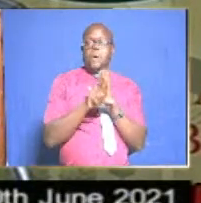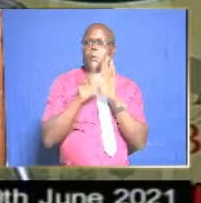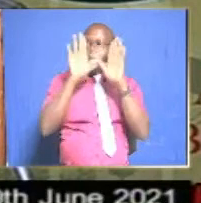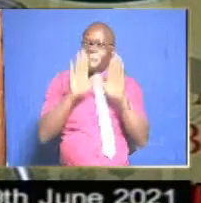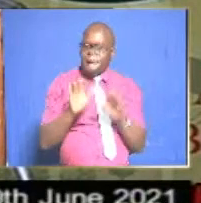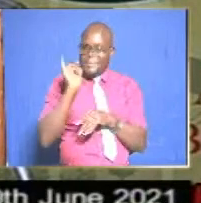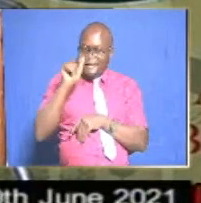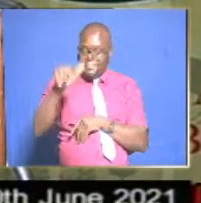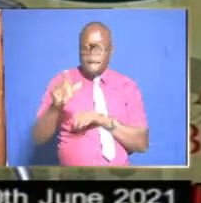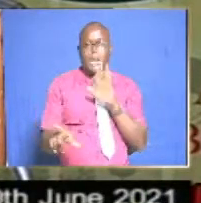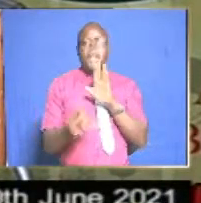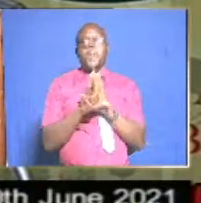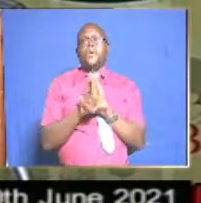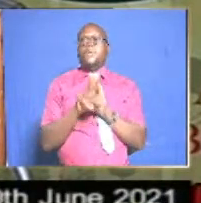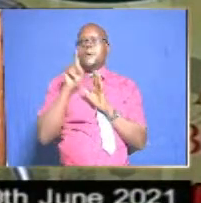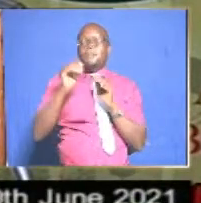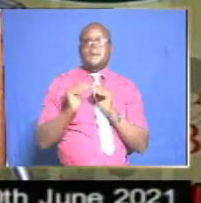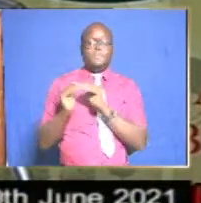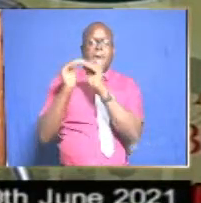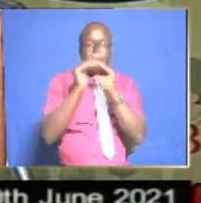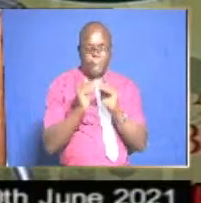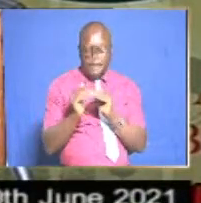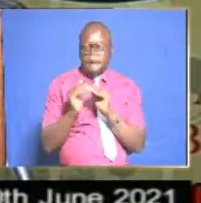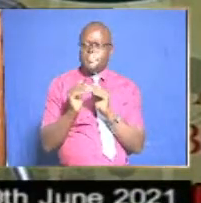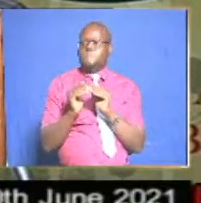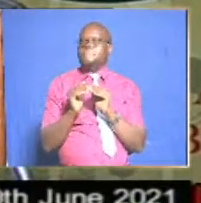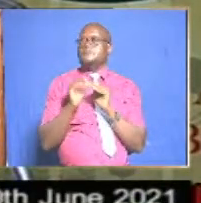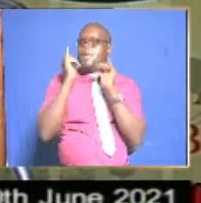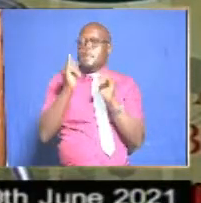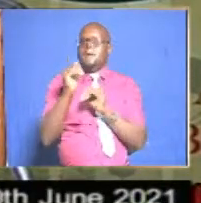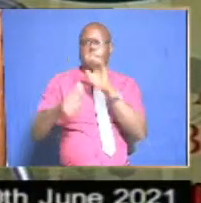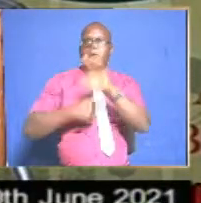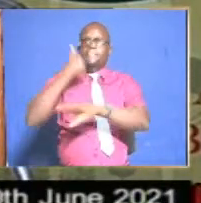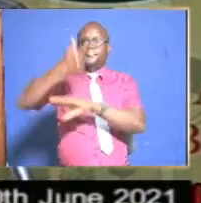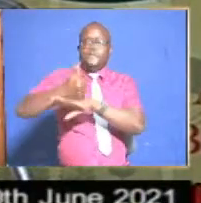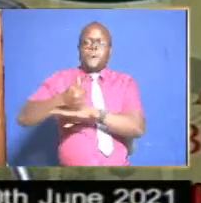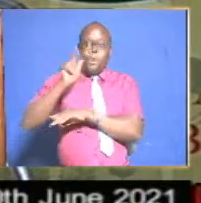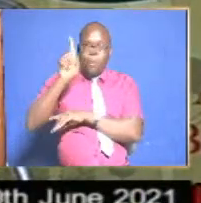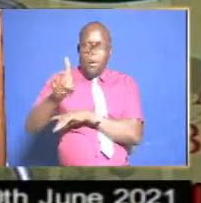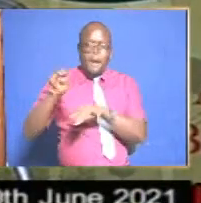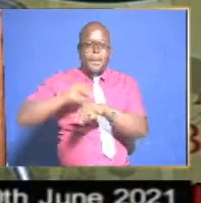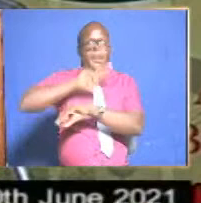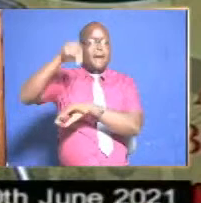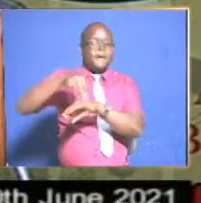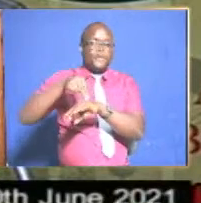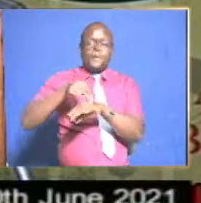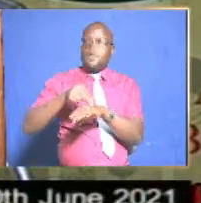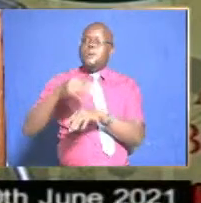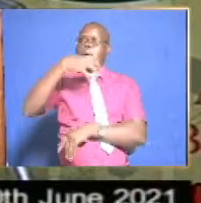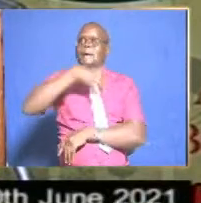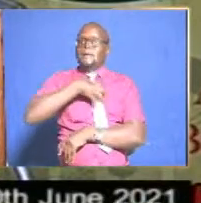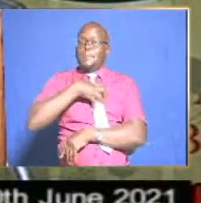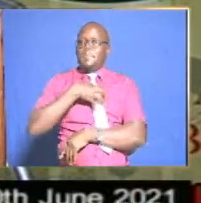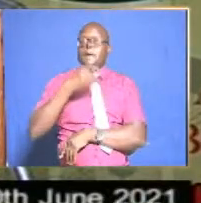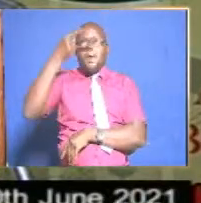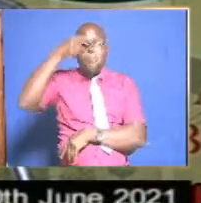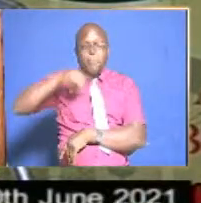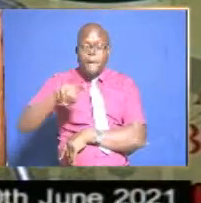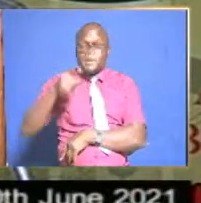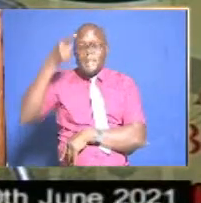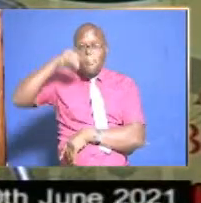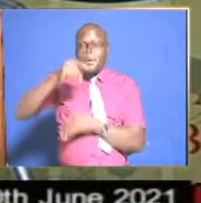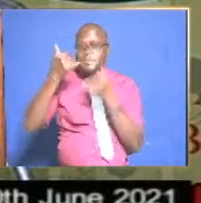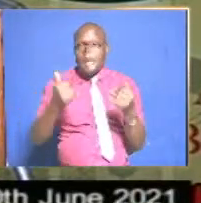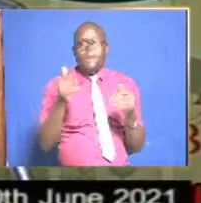that these laws be harmonized, hence the need for establishment of one national retirement policy. The policy